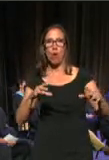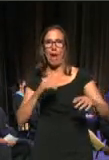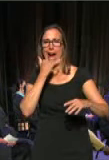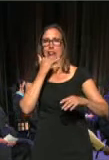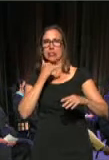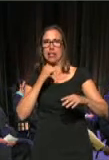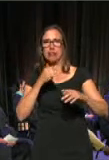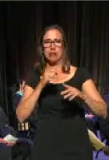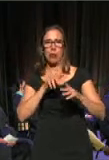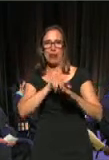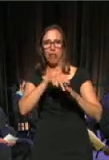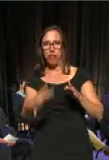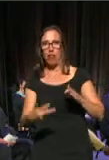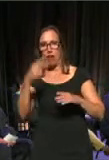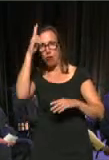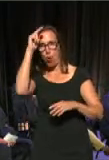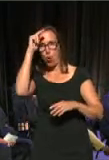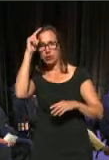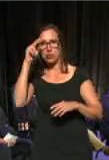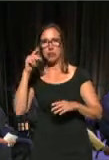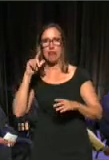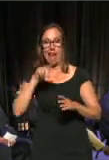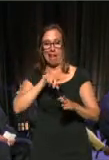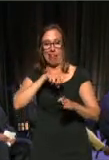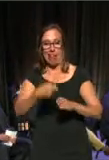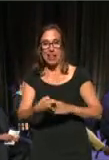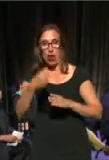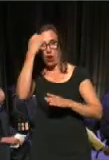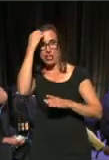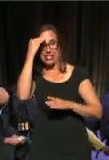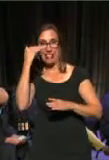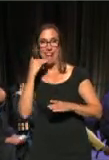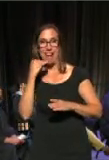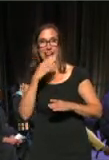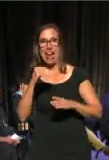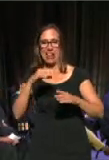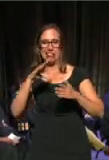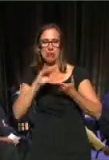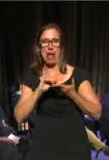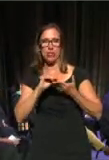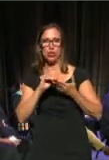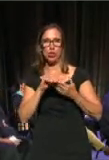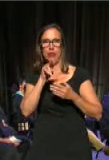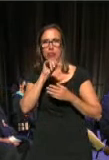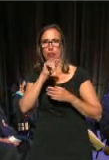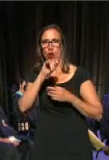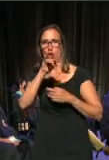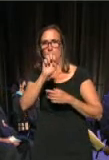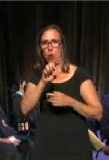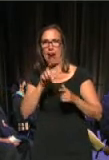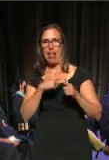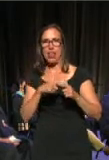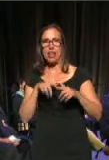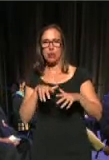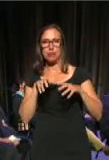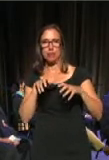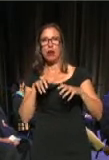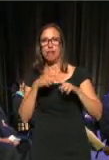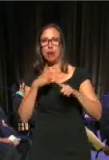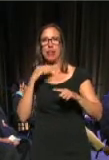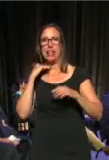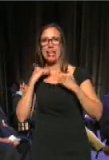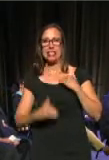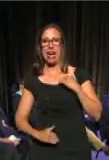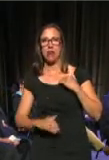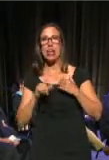thrown from a horse. He landed headfirst, smashing two of his vertebrae, leaving him paralyzed from the neck down.